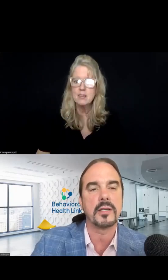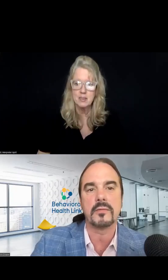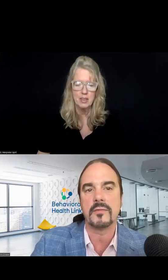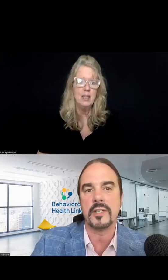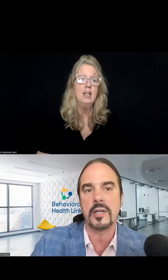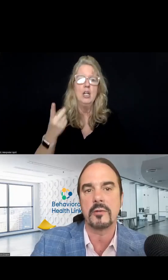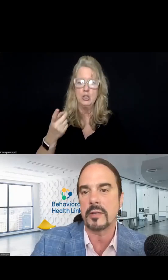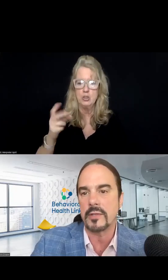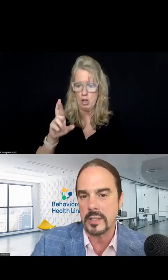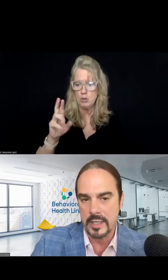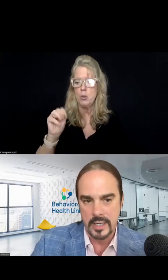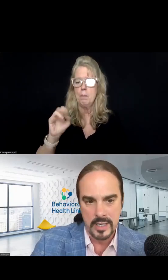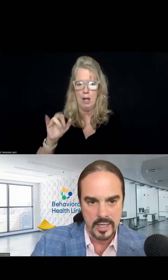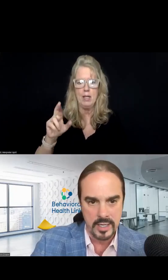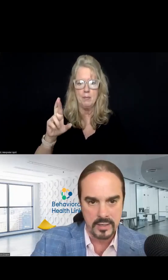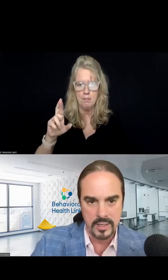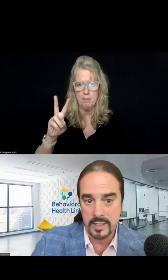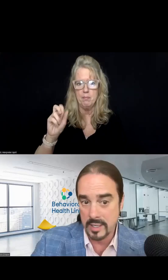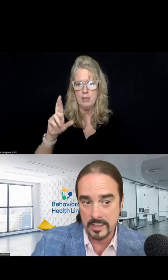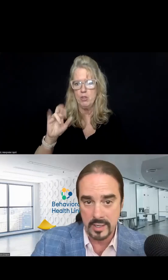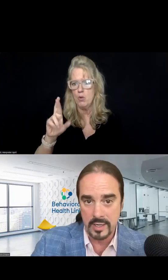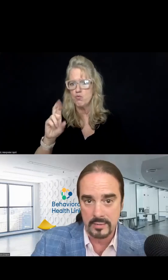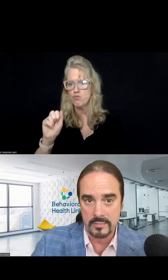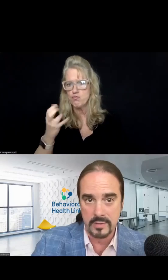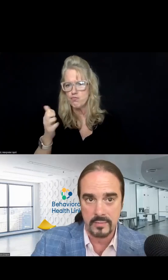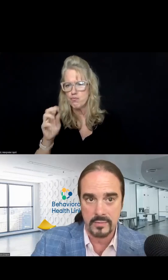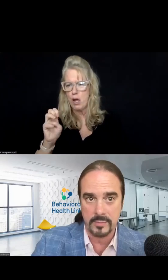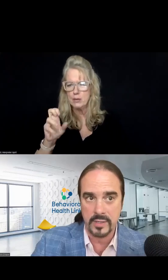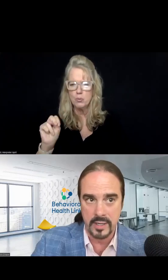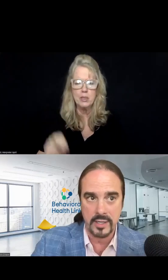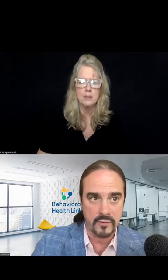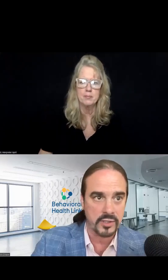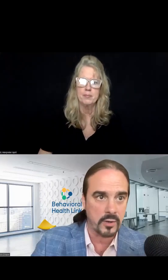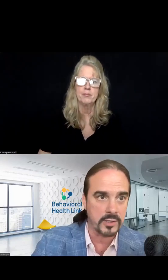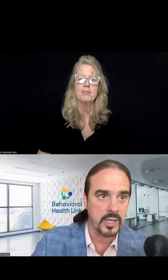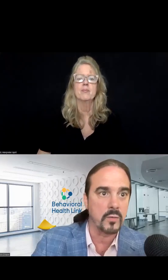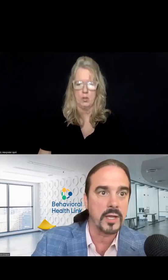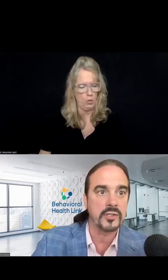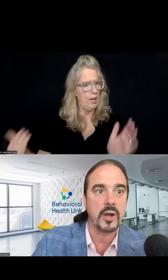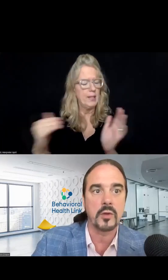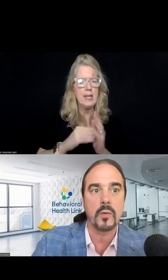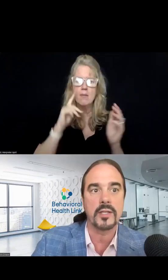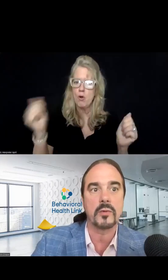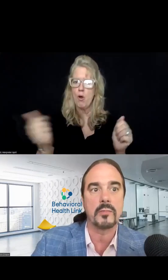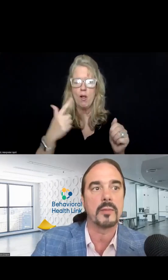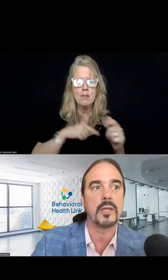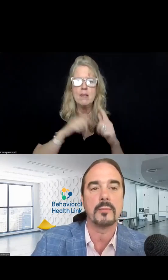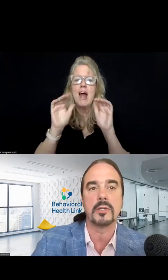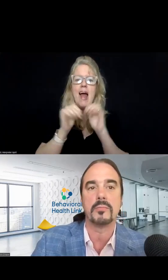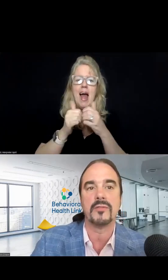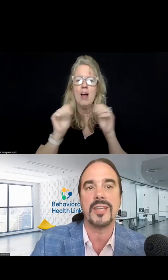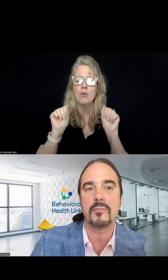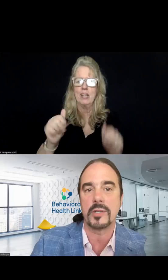Dr. Maya Vijayaraghavan. And again, something I think for us all to take away is there are other ways that we might